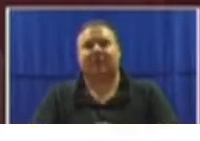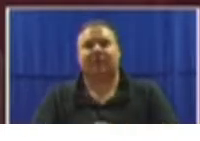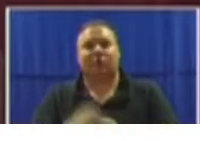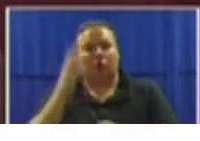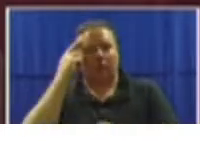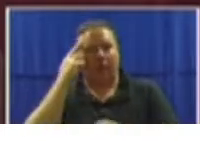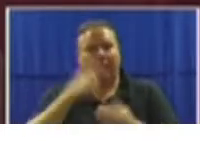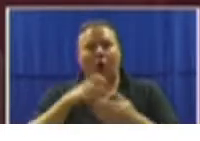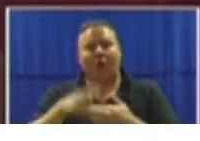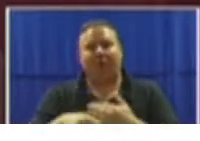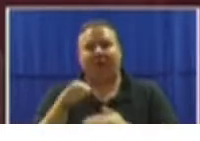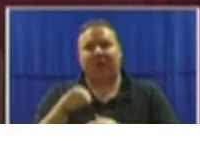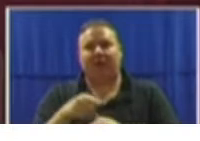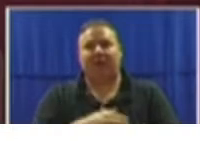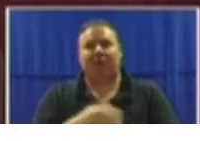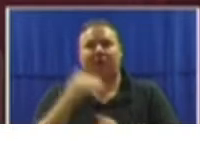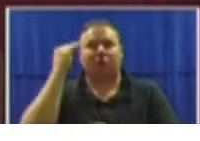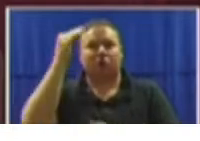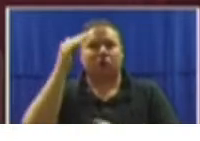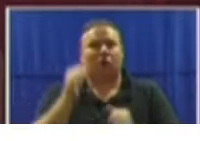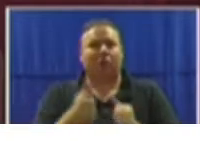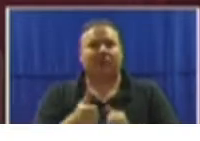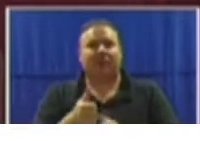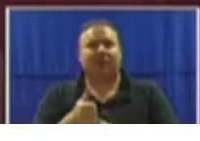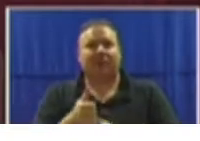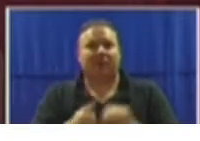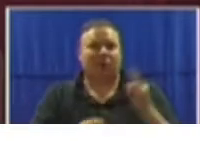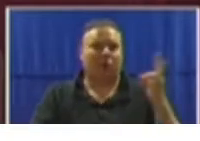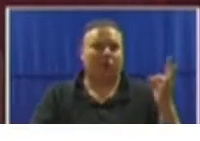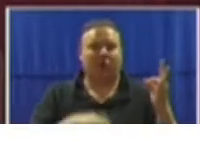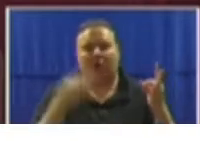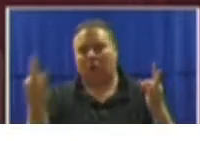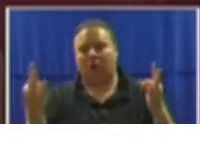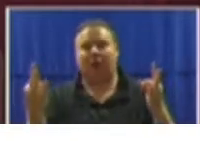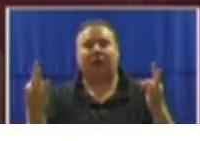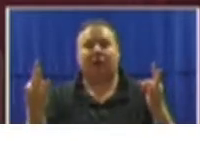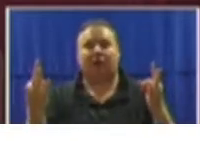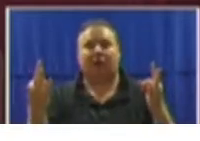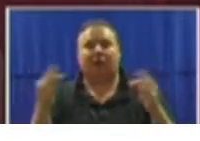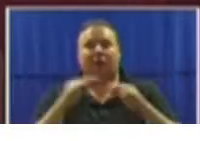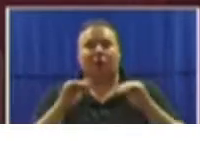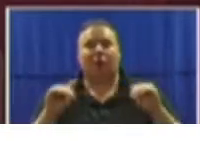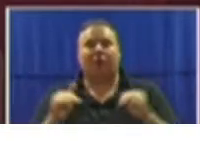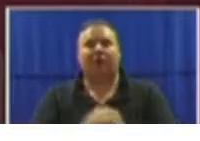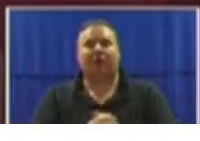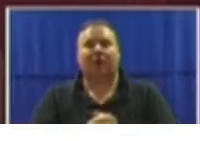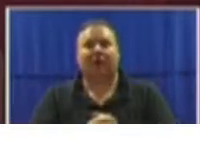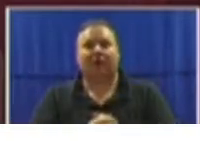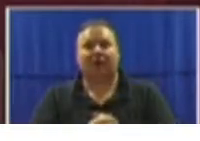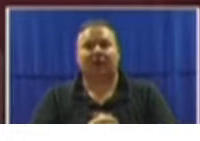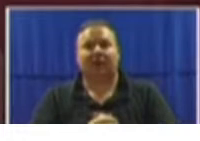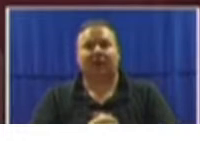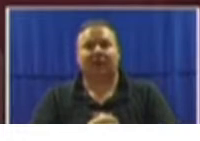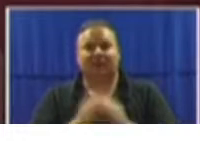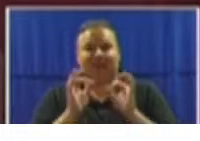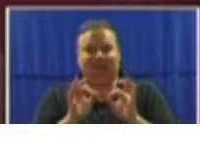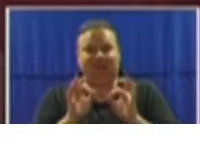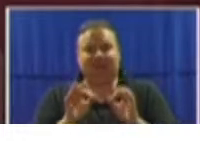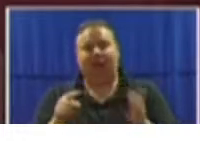conference, the top 6 was a compromise, 3 on the one side and 3 on the other side. That's exactly what happens in cabinet as